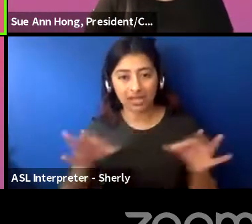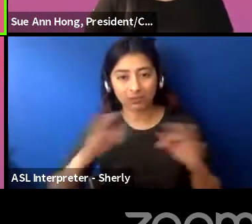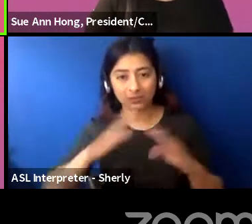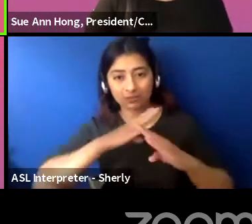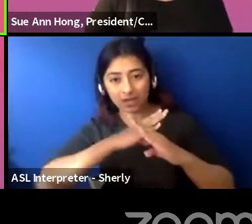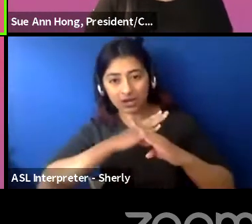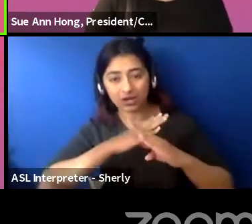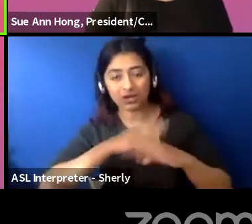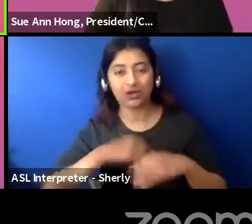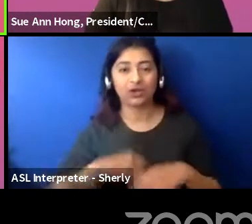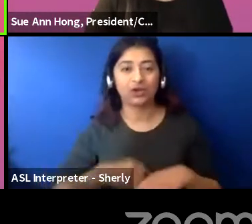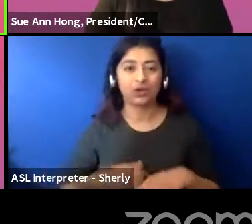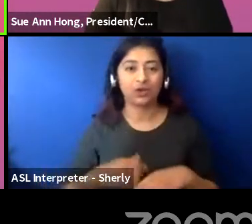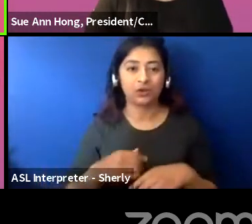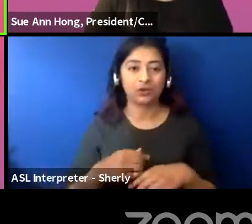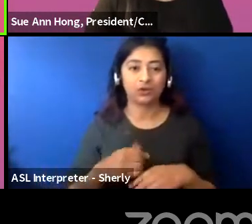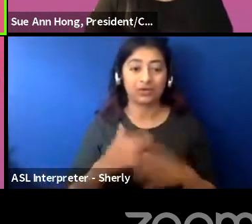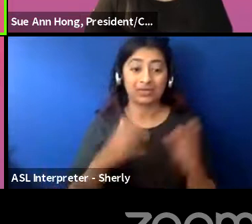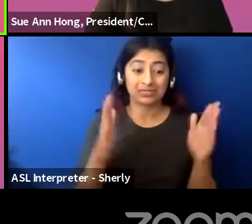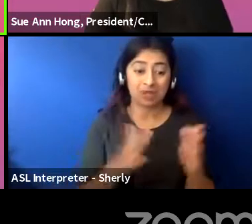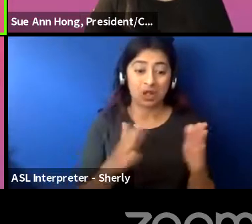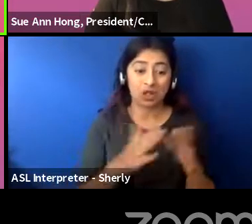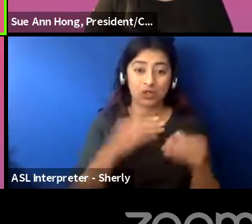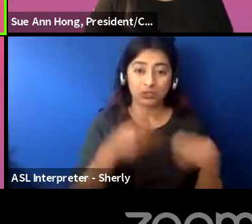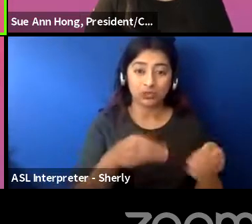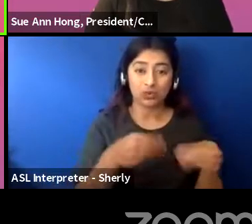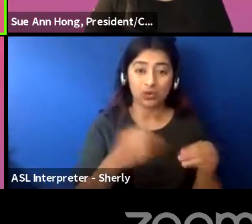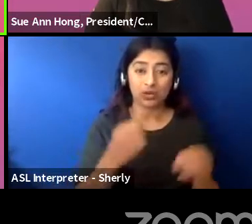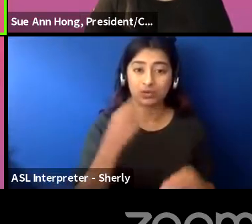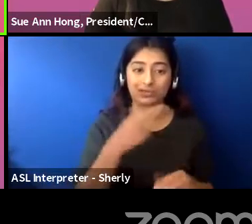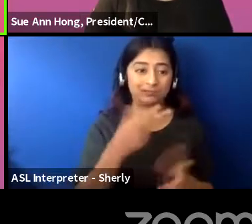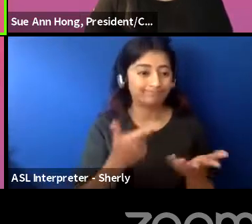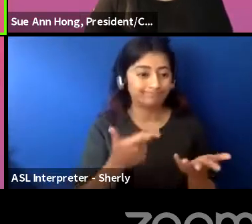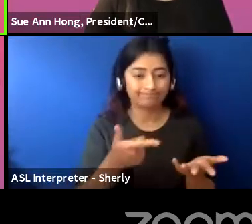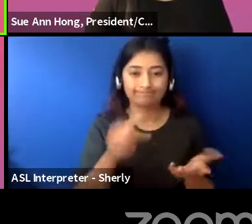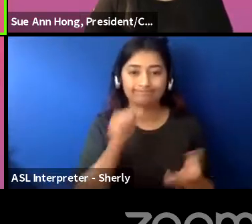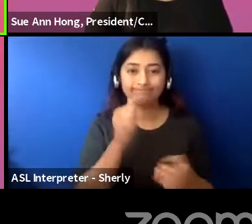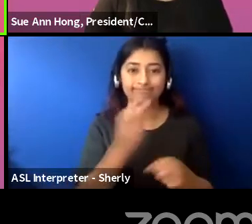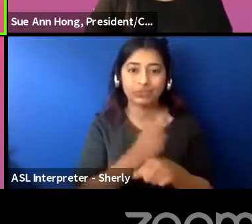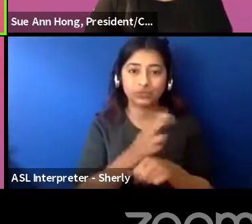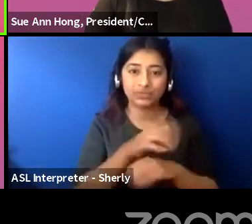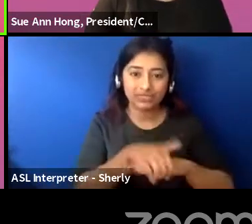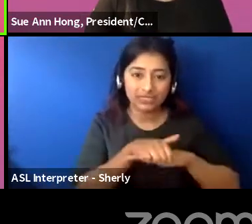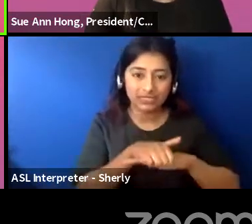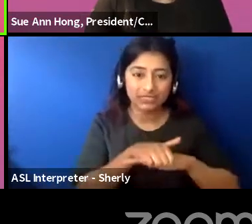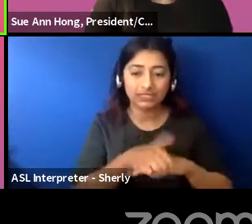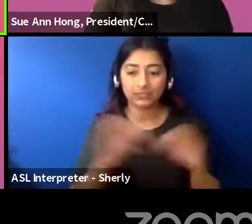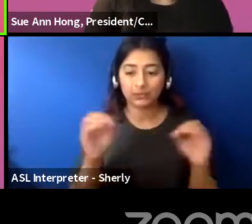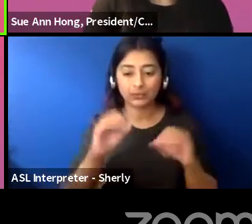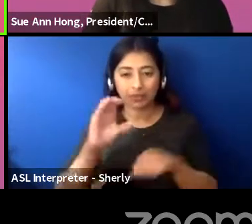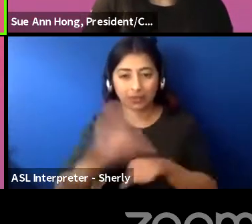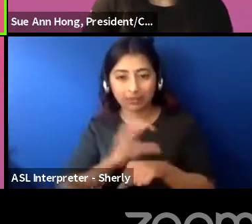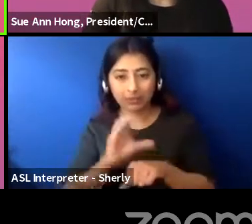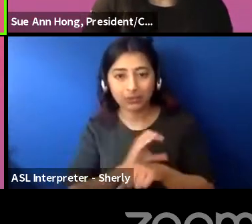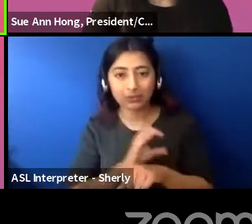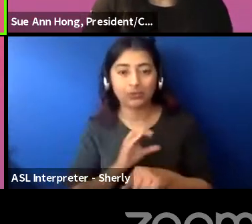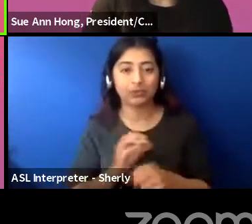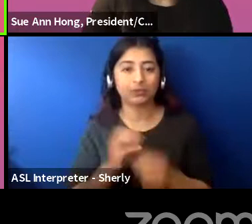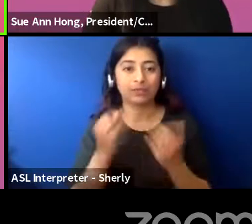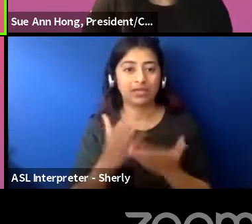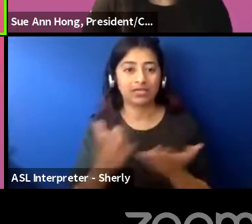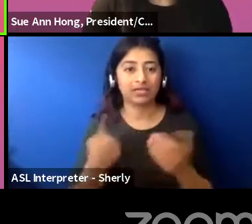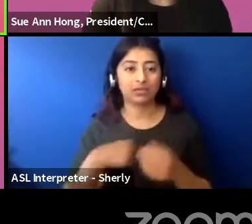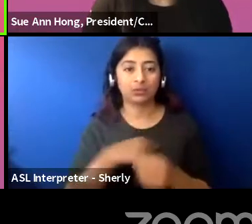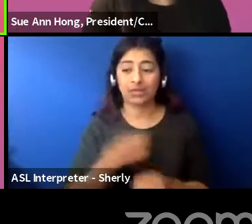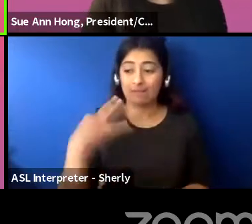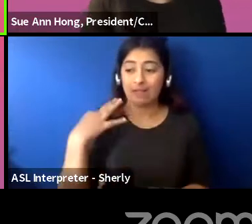of smaller stores, the restaurants, they don't speak English. They don't have computers. A lot of the things we apply for